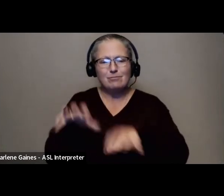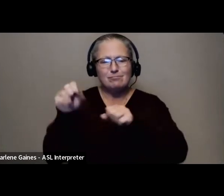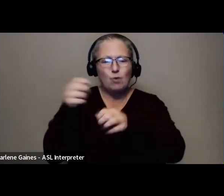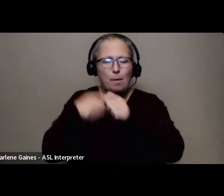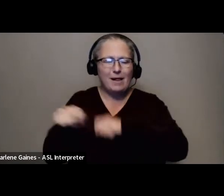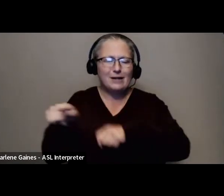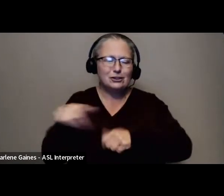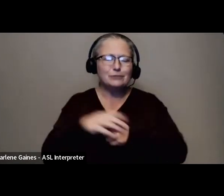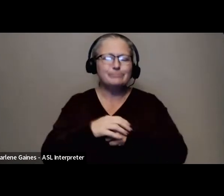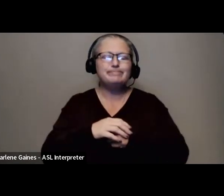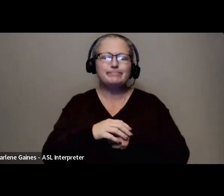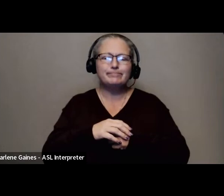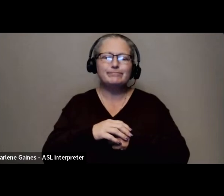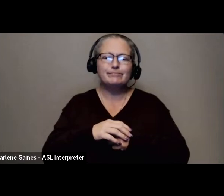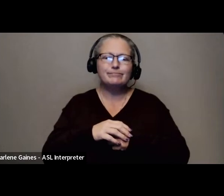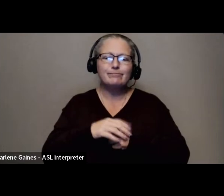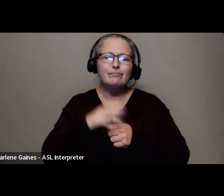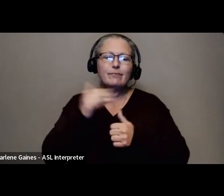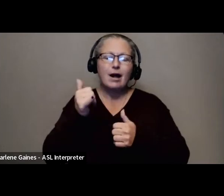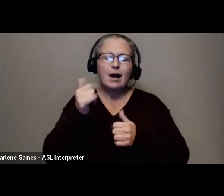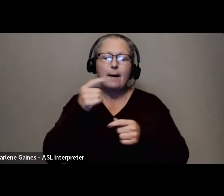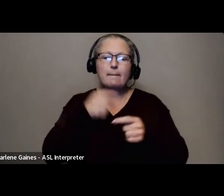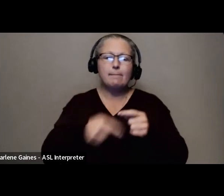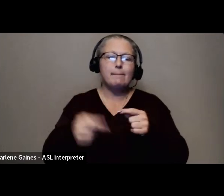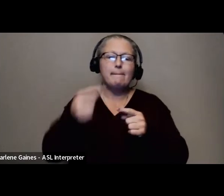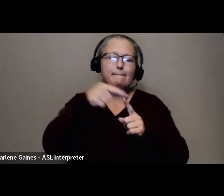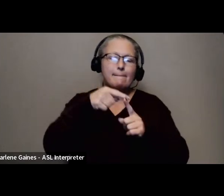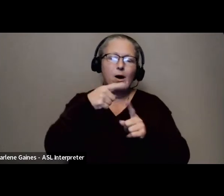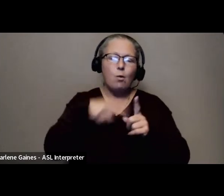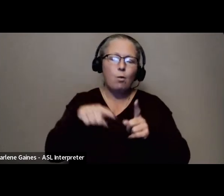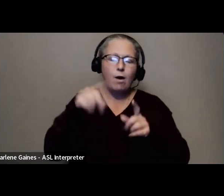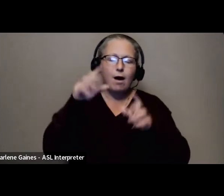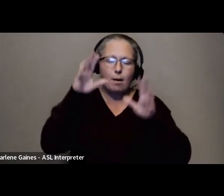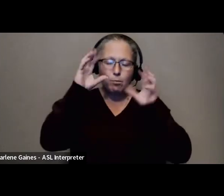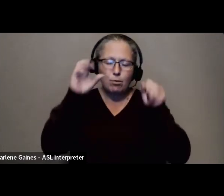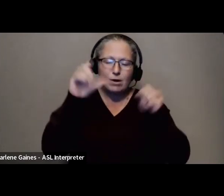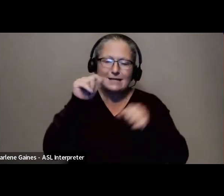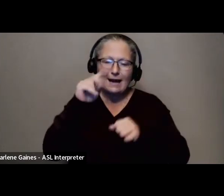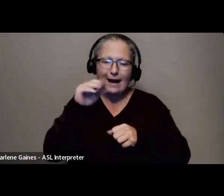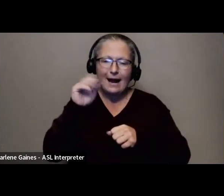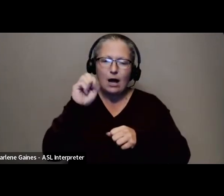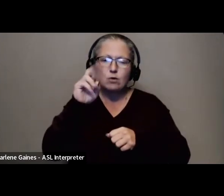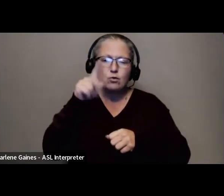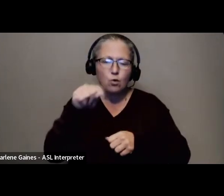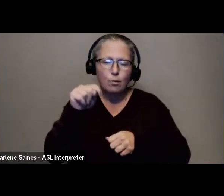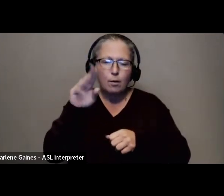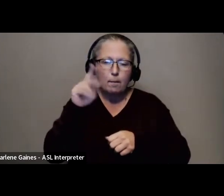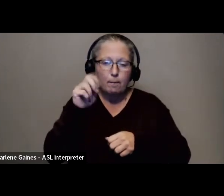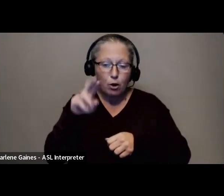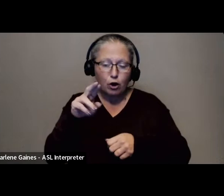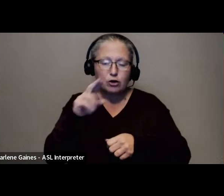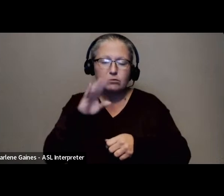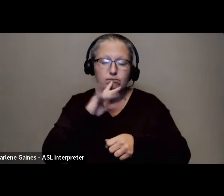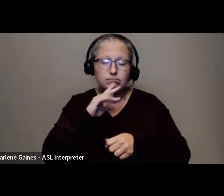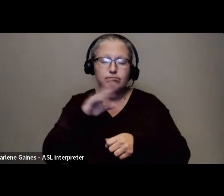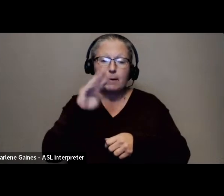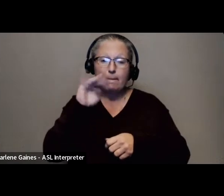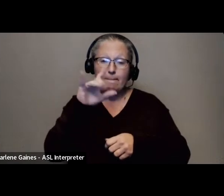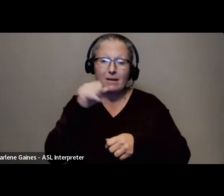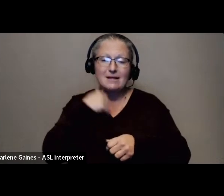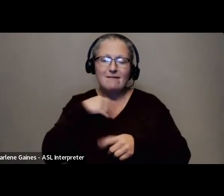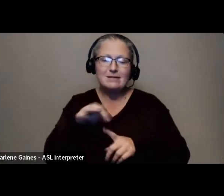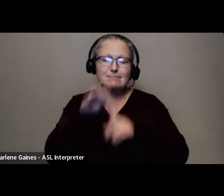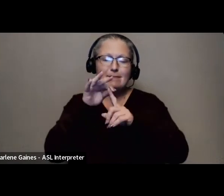replacement. And just circling back to what President Land and Superintendent Booker was speaking, Mills, we are having a Special